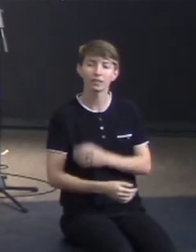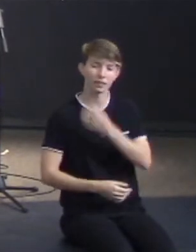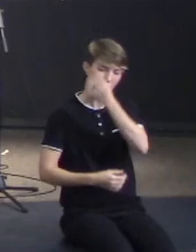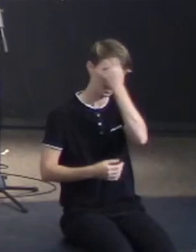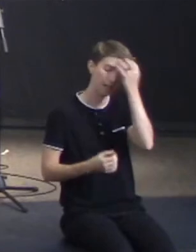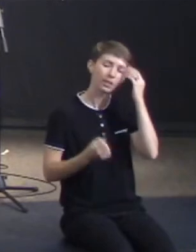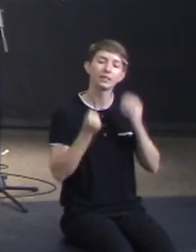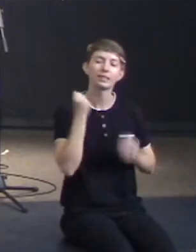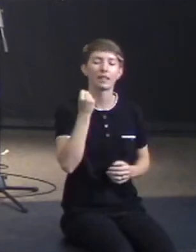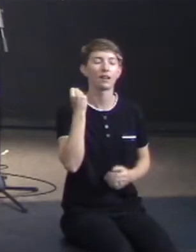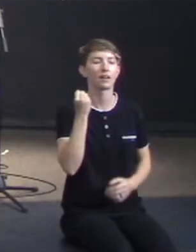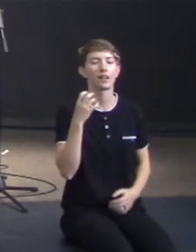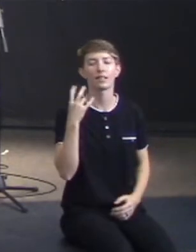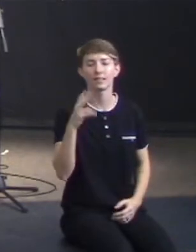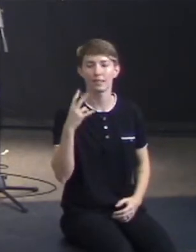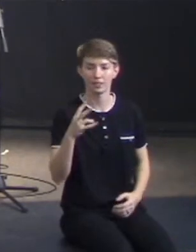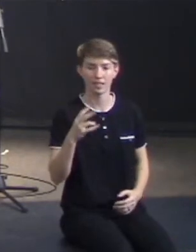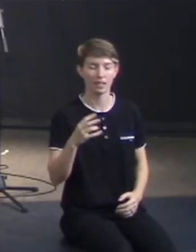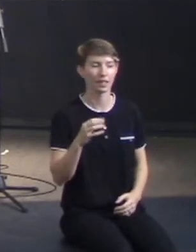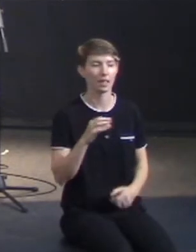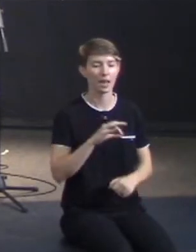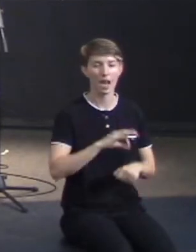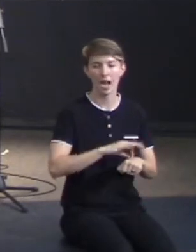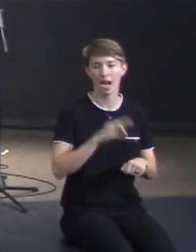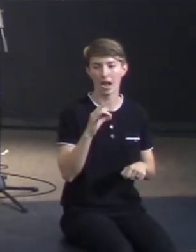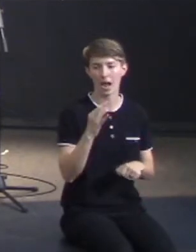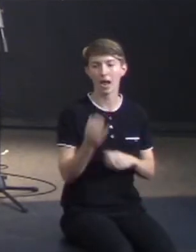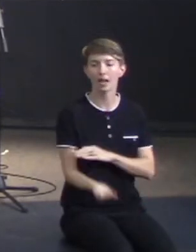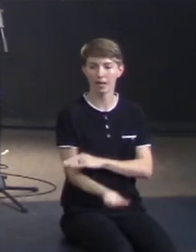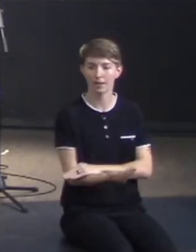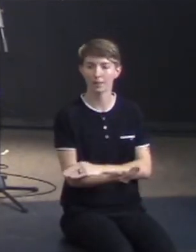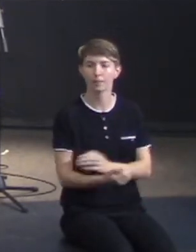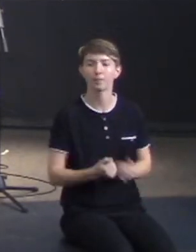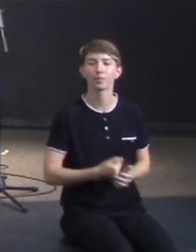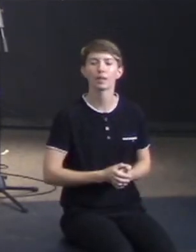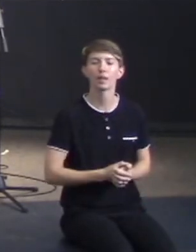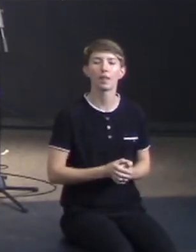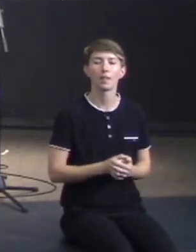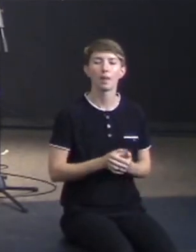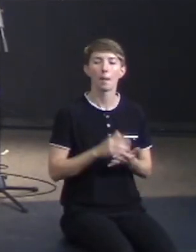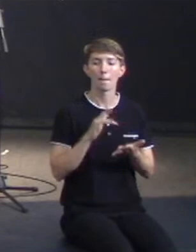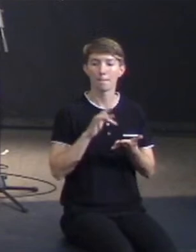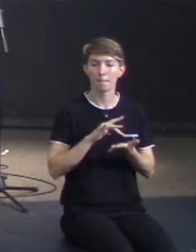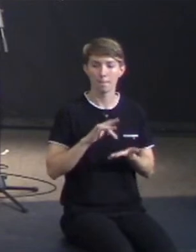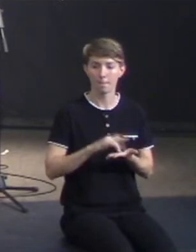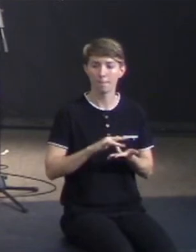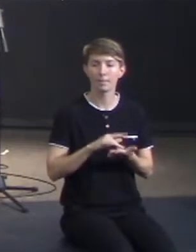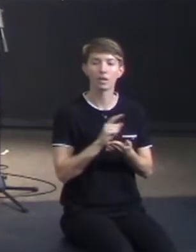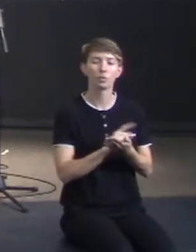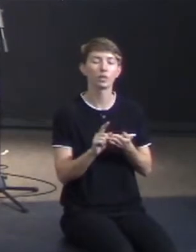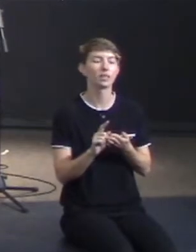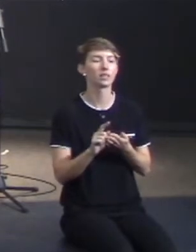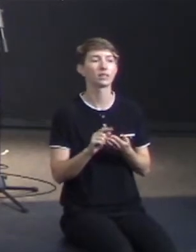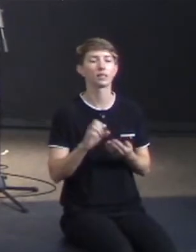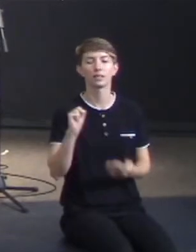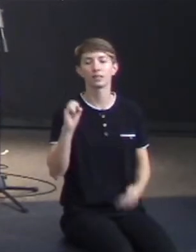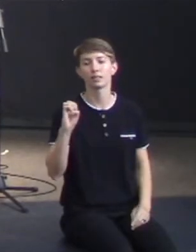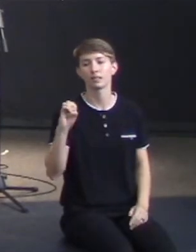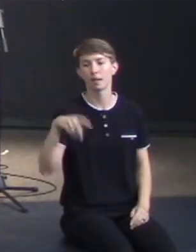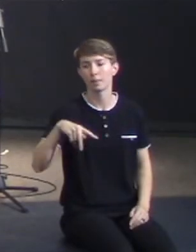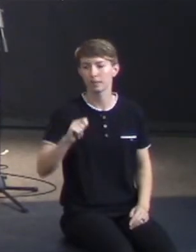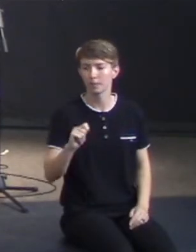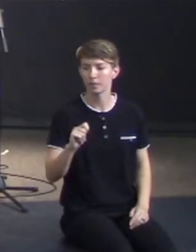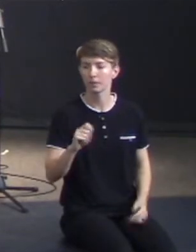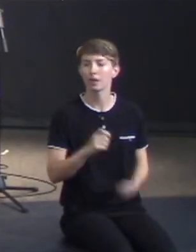9 a.m. The coming up midweeks in September, we have our men's midweek on Wednesday,